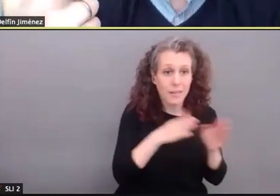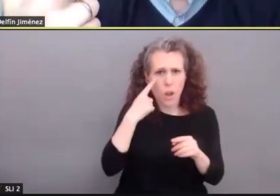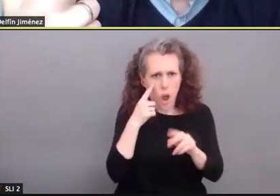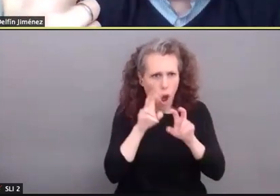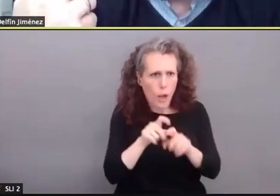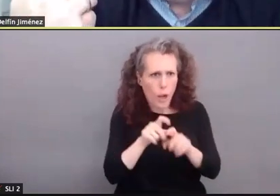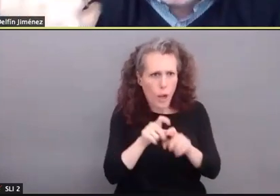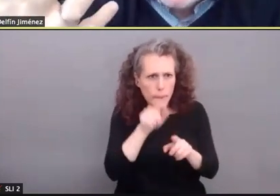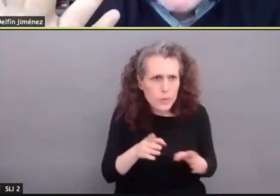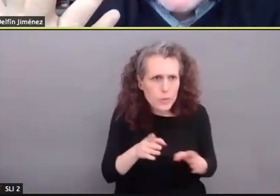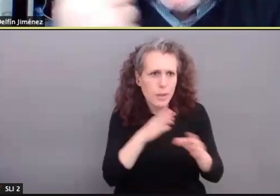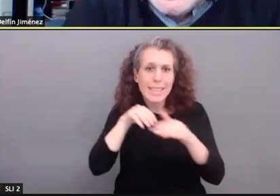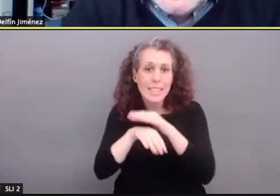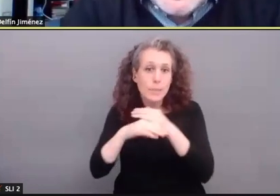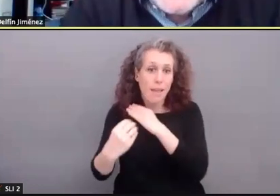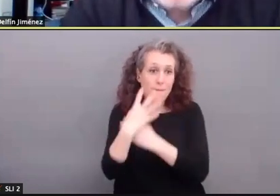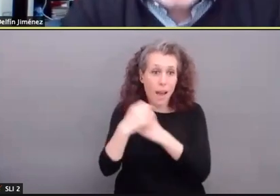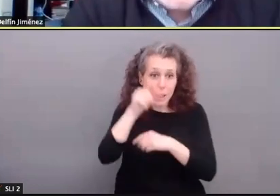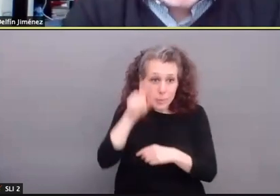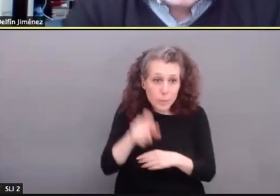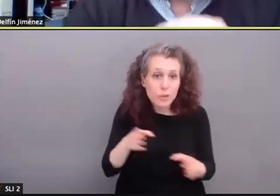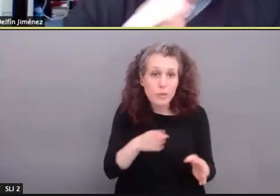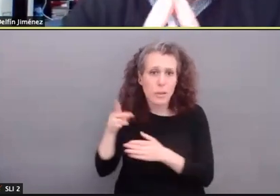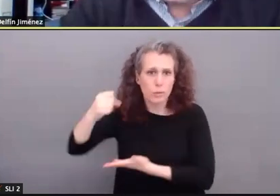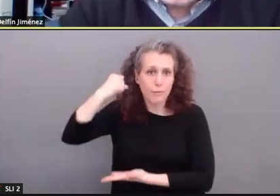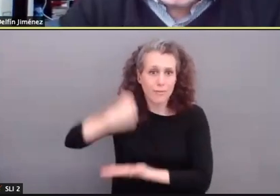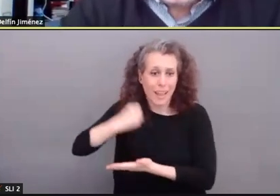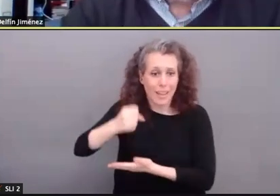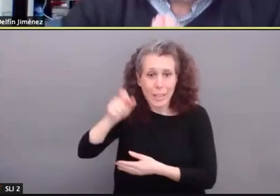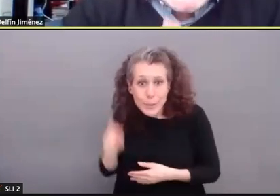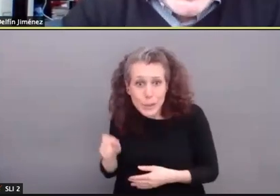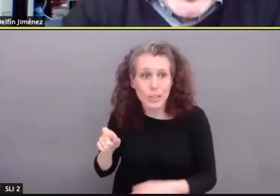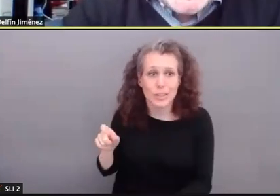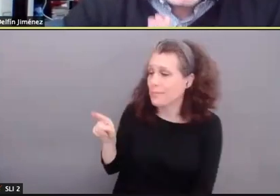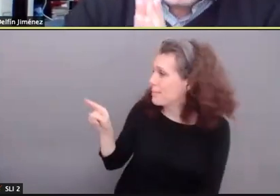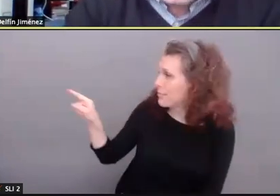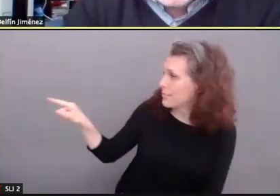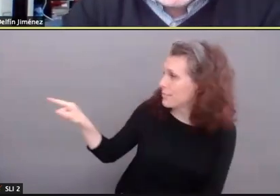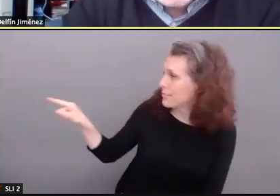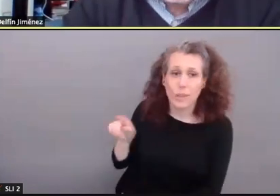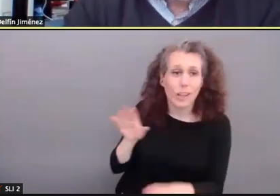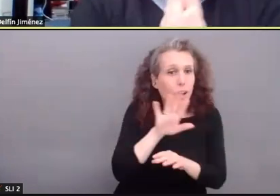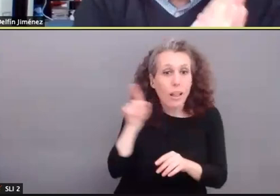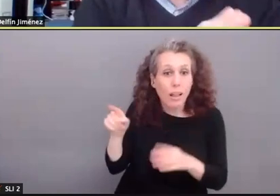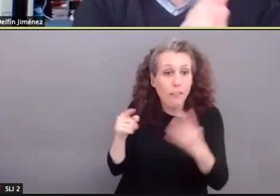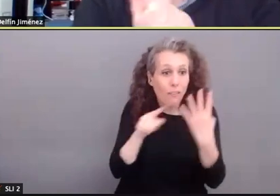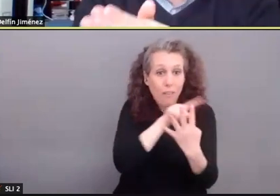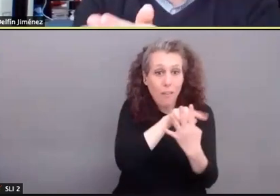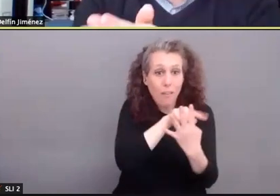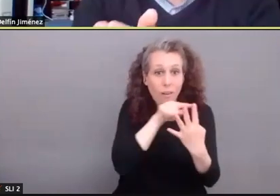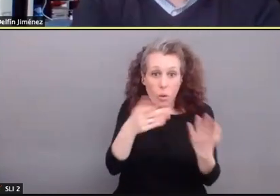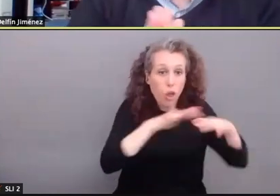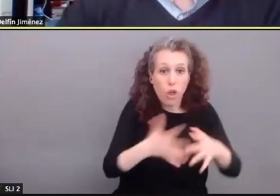accessibility advisor, the validator. And it's very important, don't mix, don't confuse the different role